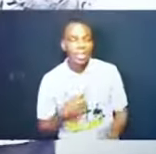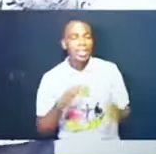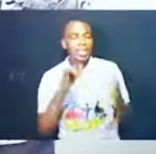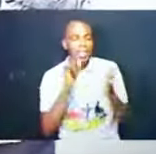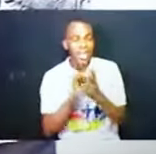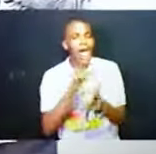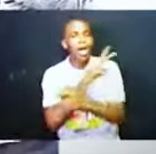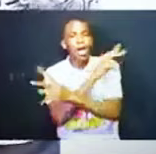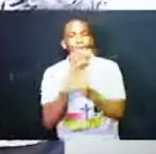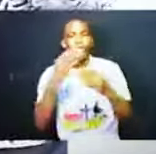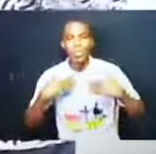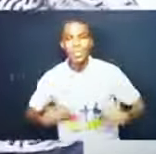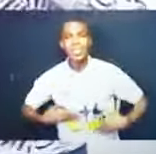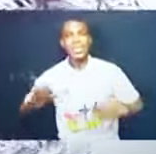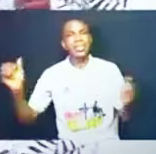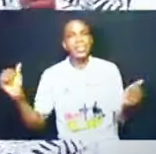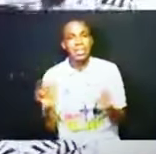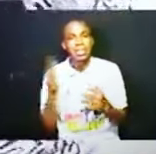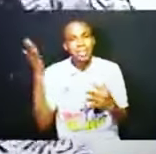me in this church.